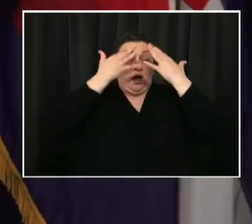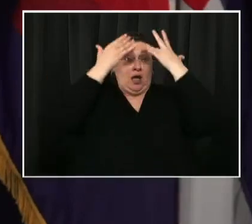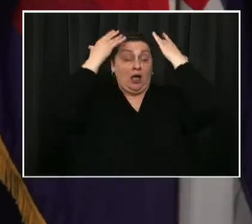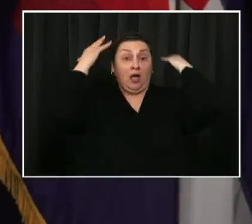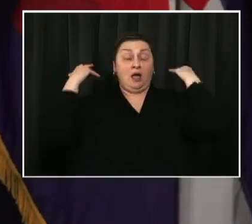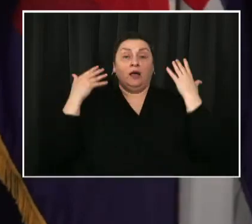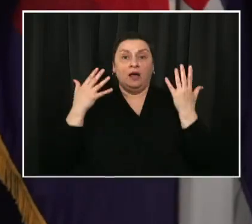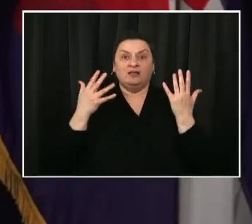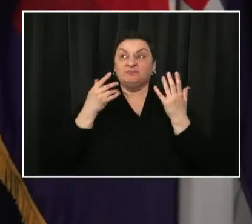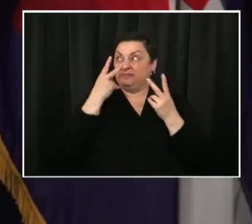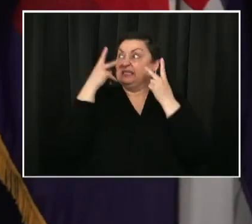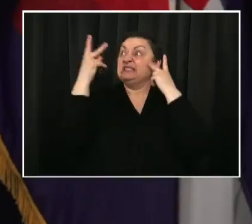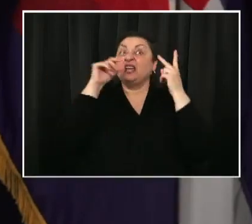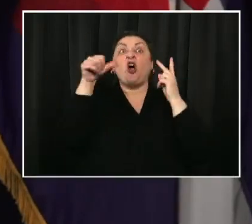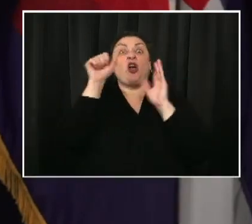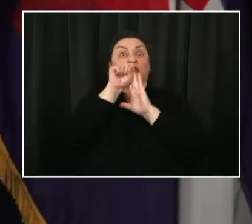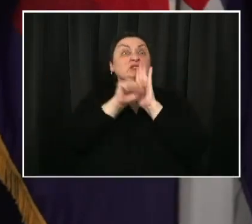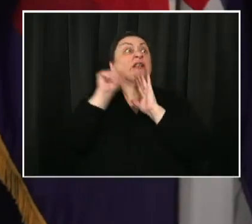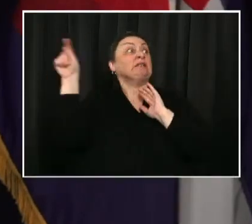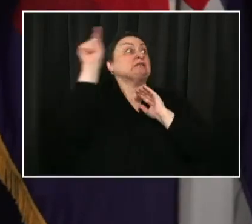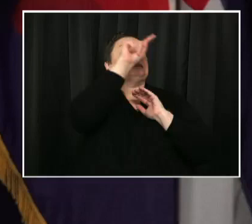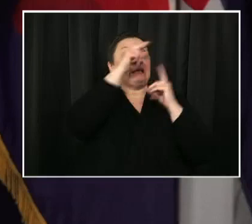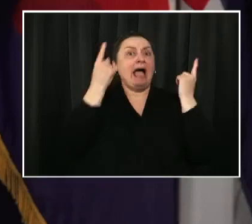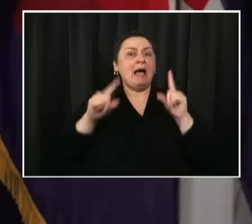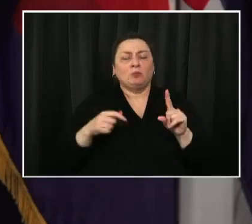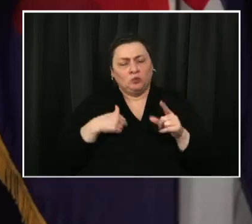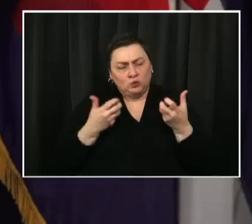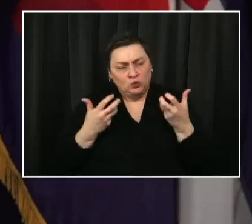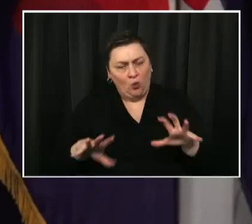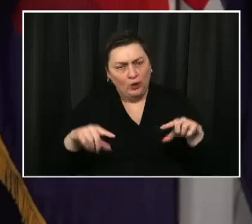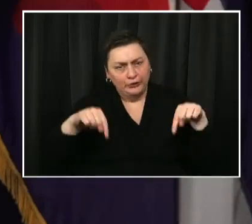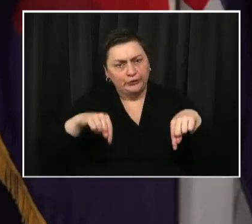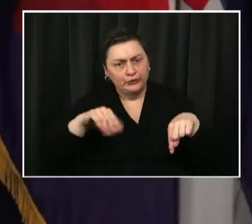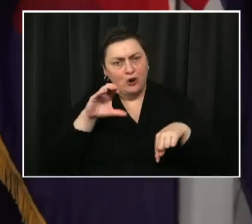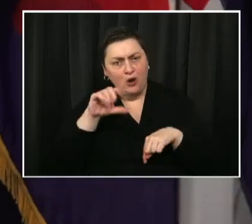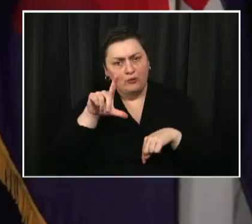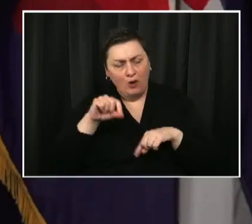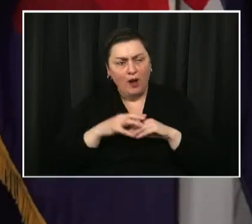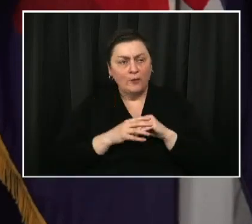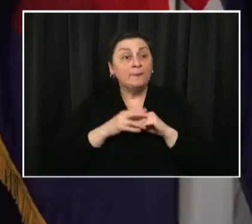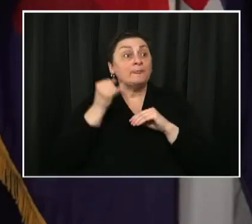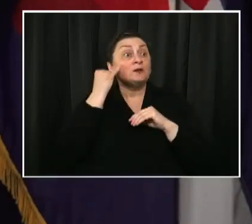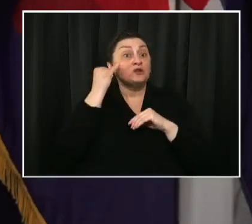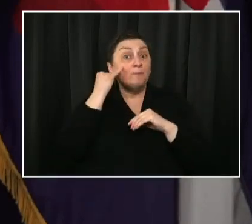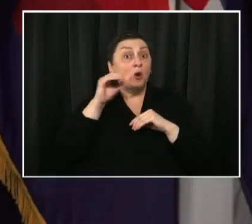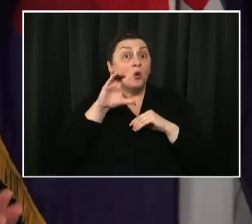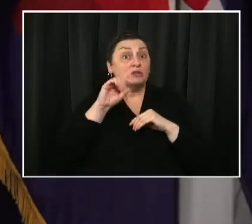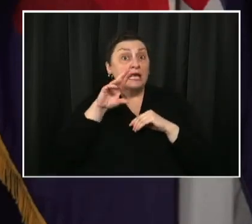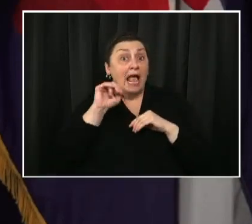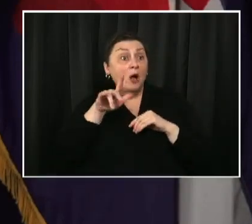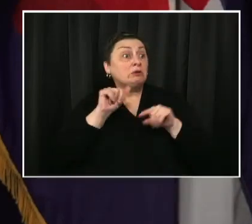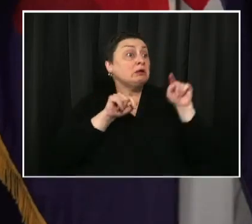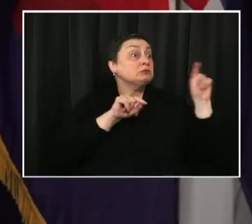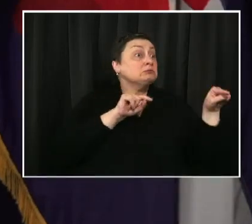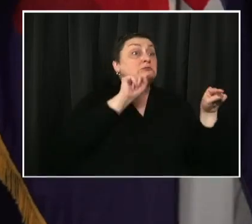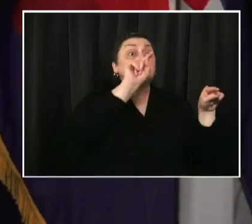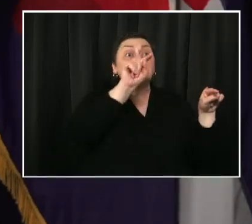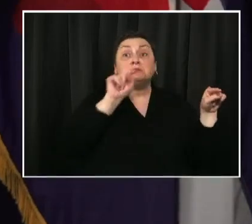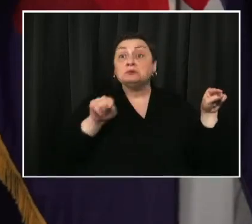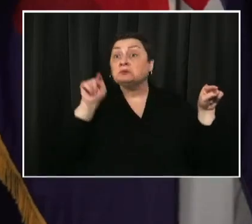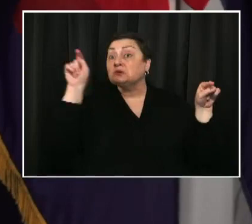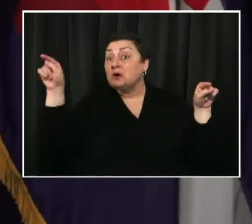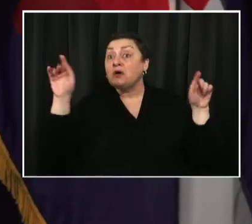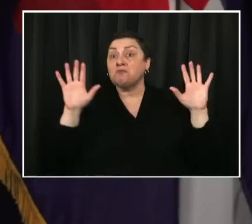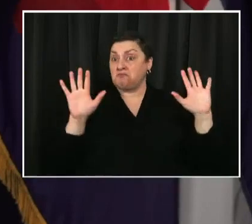As long as, counties are not exceeding their hospital capacity and COVID patients and non-COVID patients in need